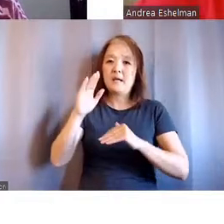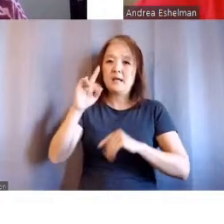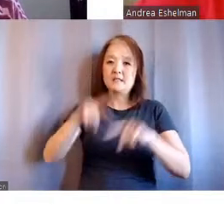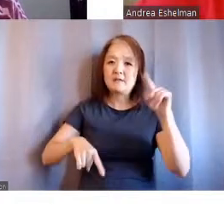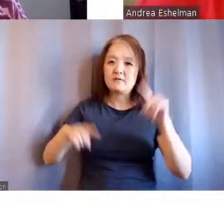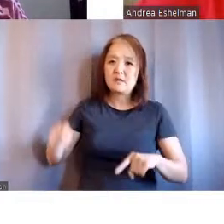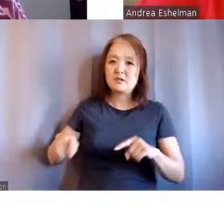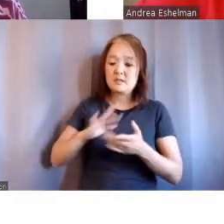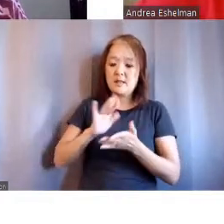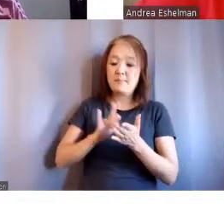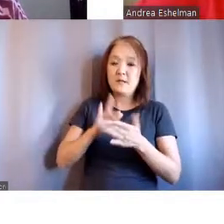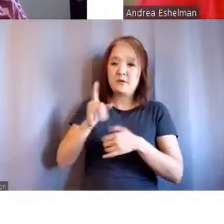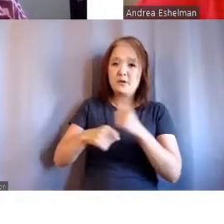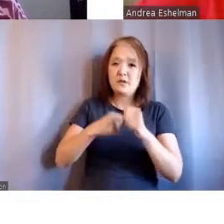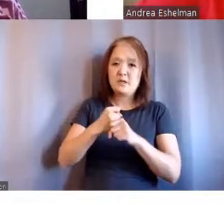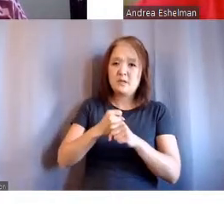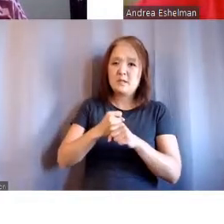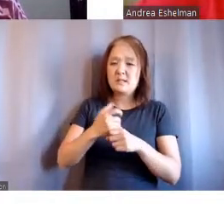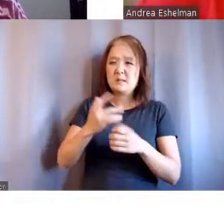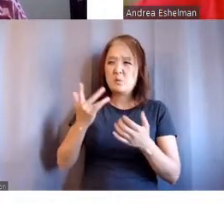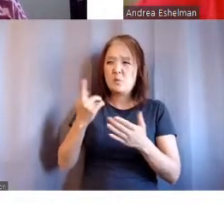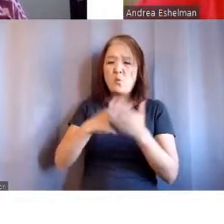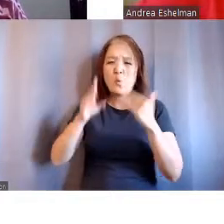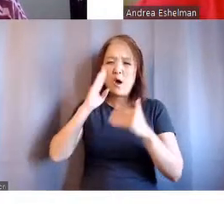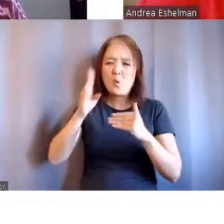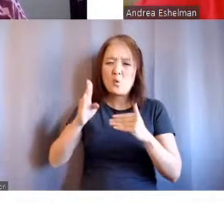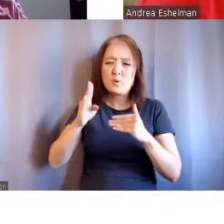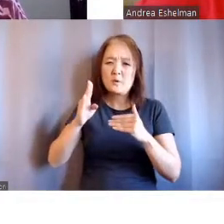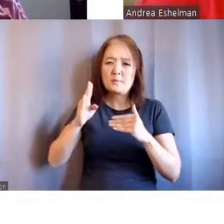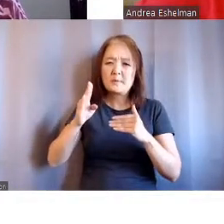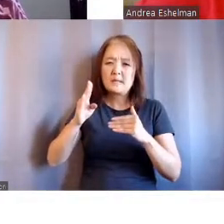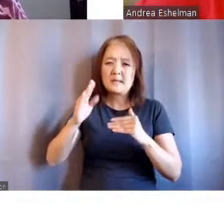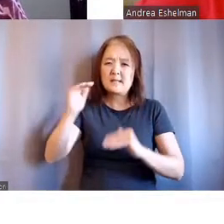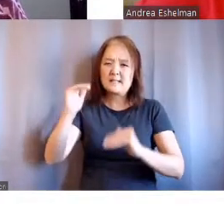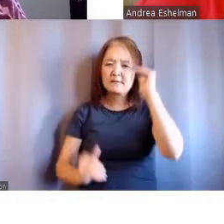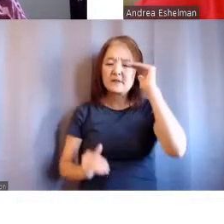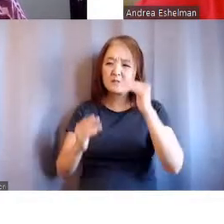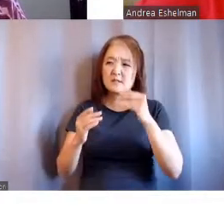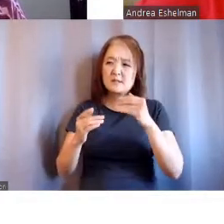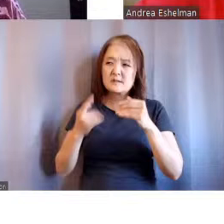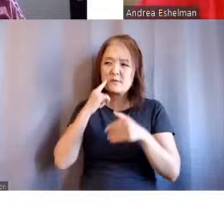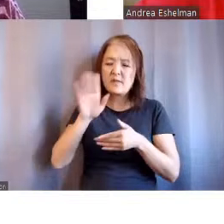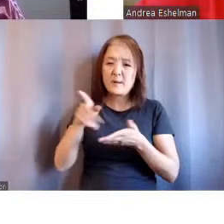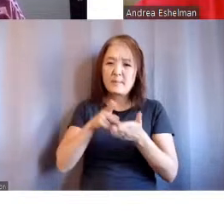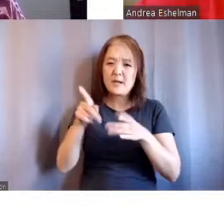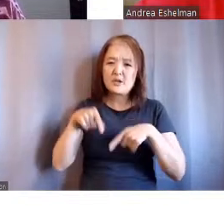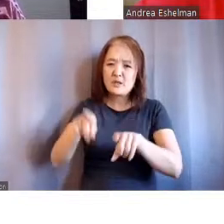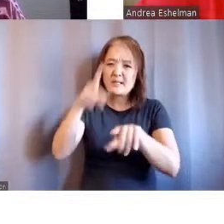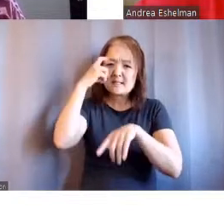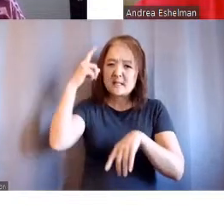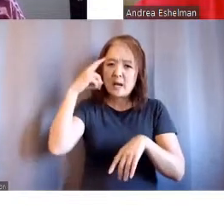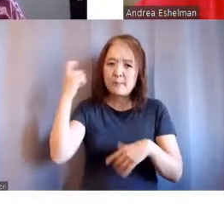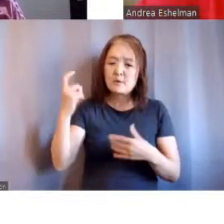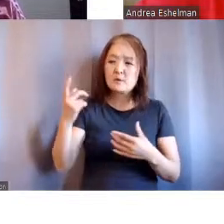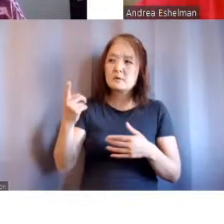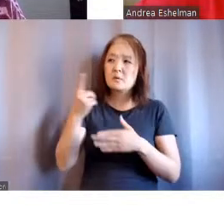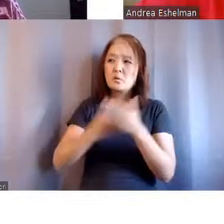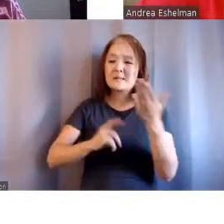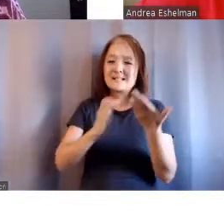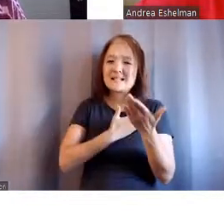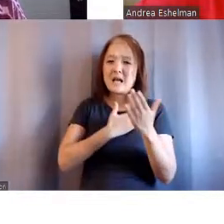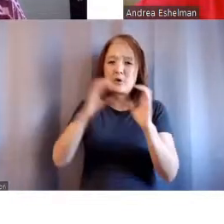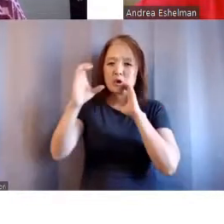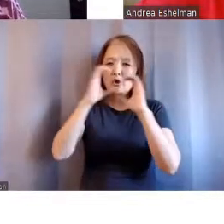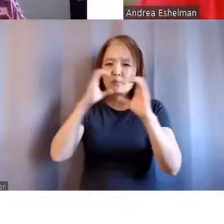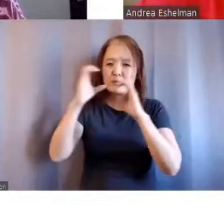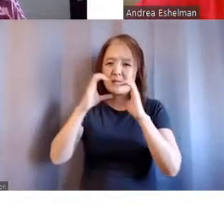see in terms of differences in their pay over the summer? And what is our communication strategy for